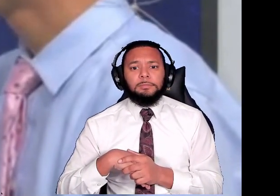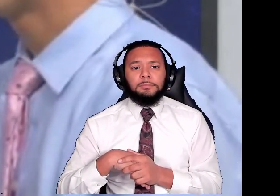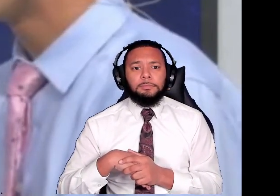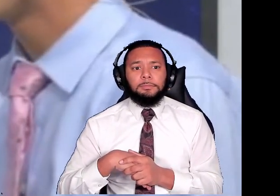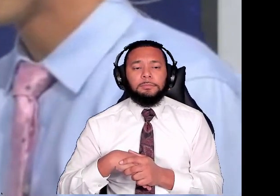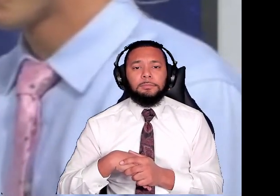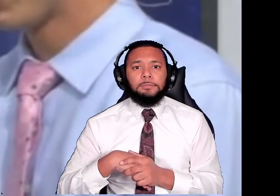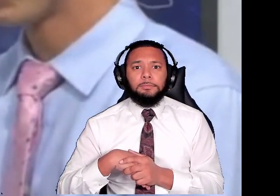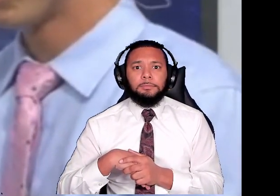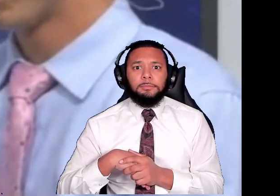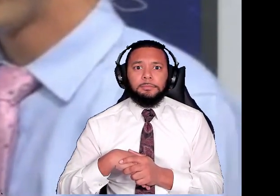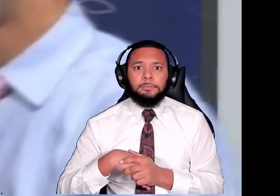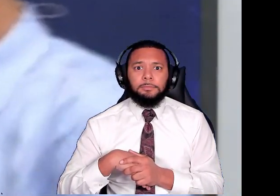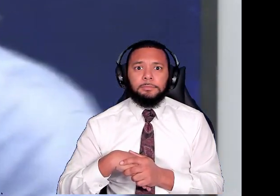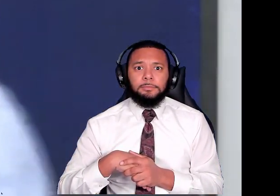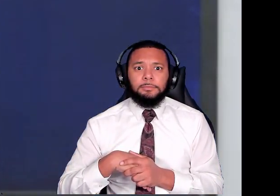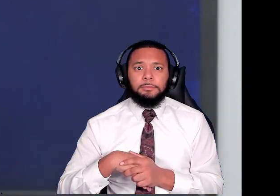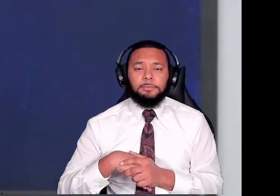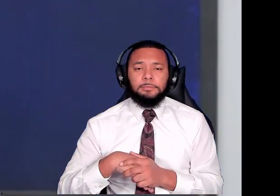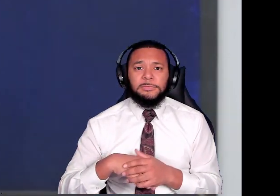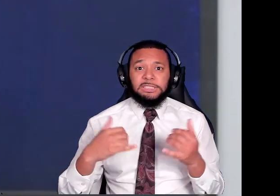Now we have all the pieces of our puzzle.